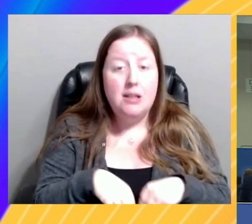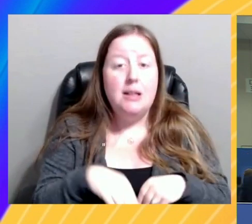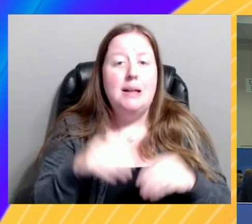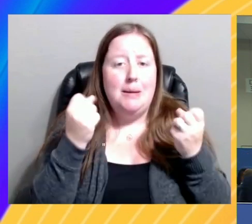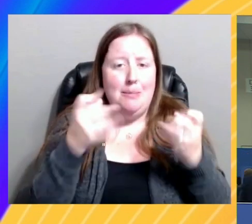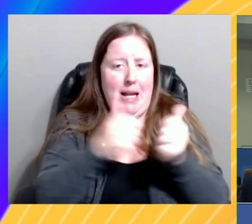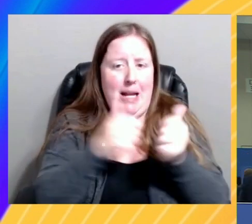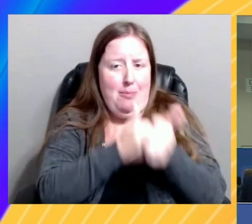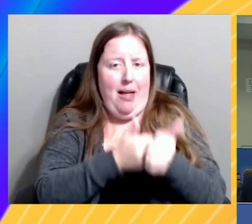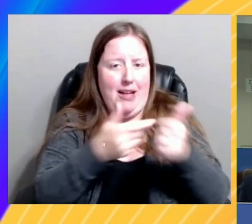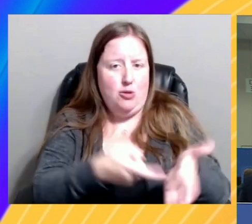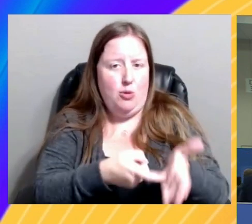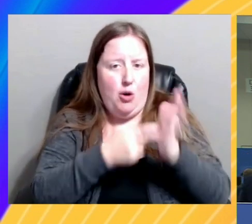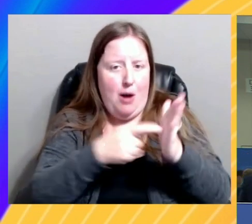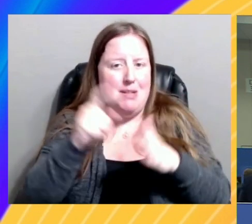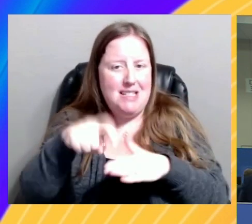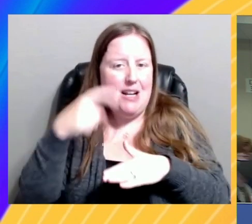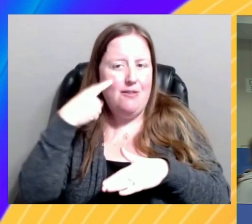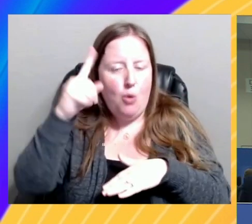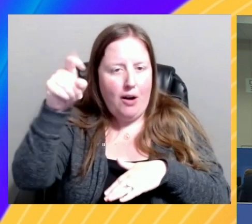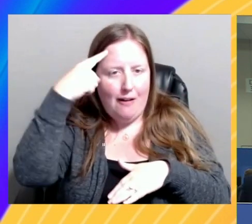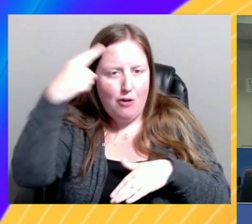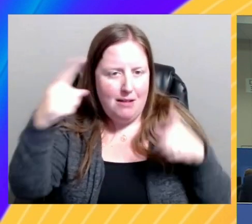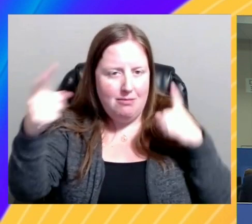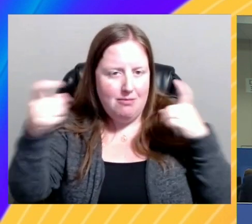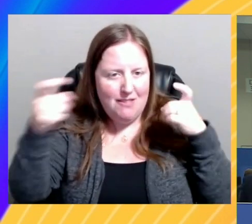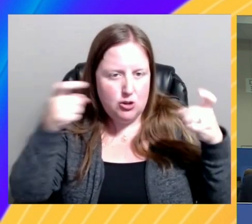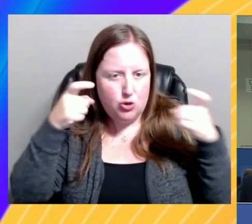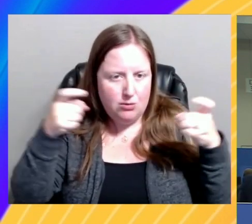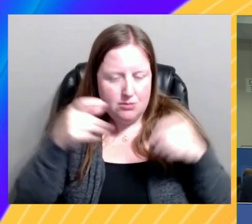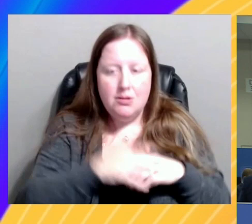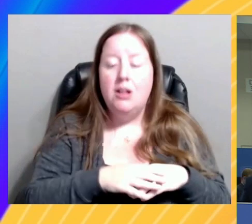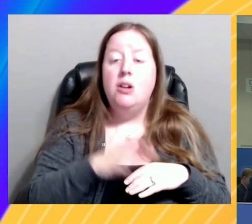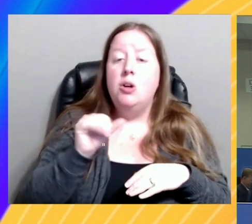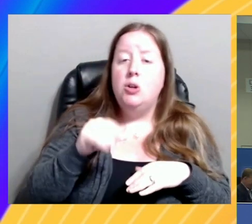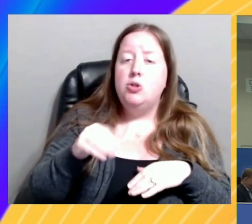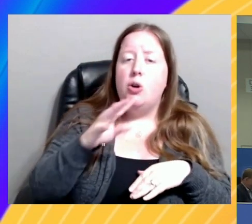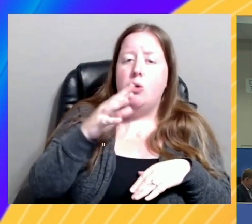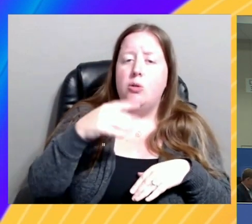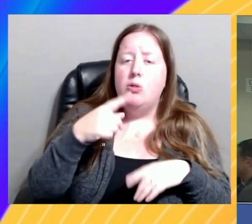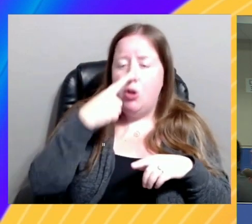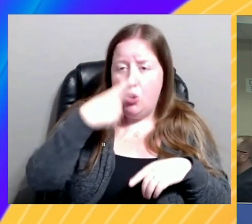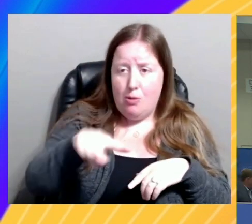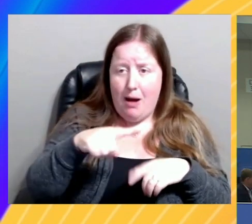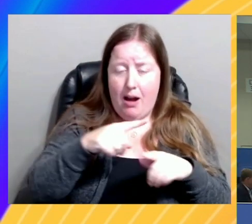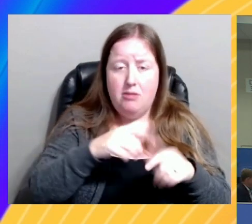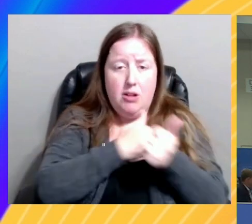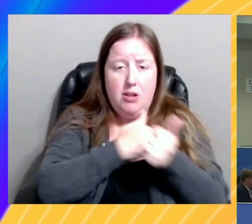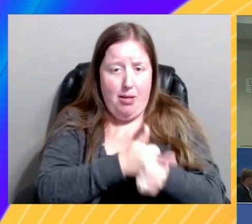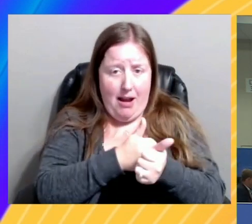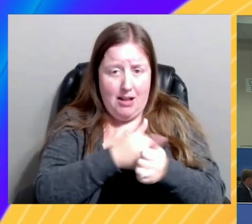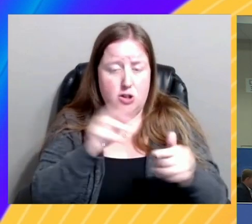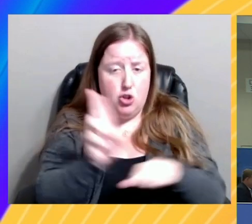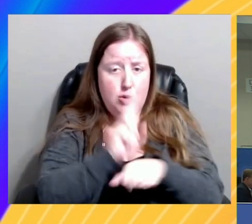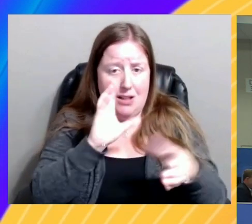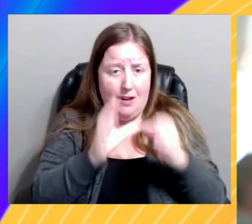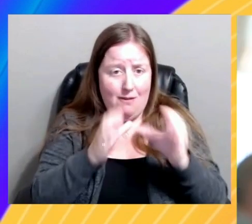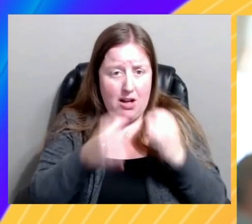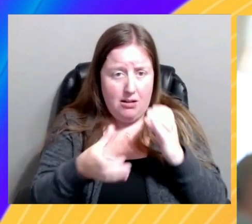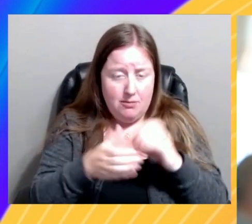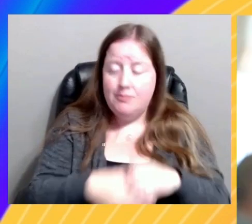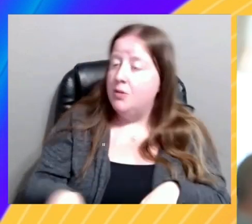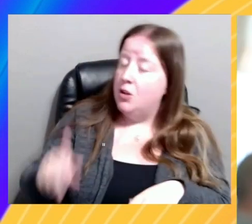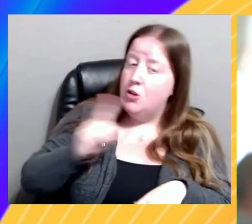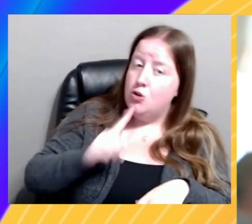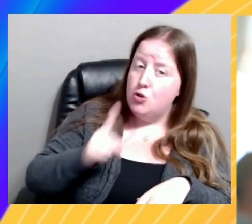requirements is needed for government officials. So can you tell us more about proactive compliance with AWS using Config? Yeah, so